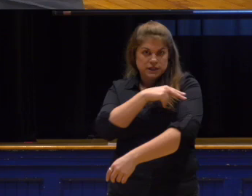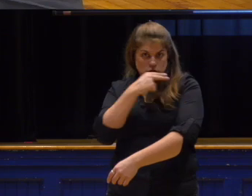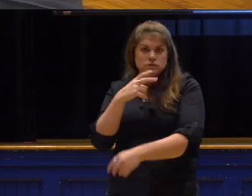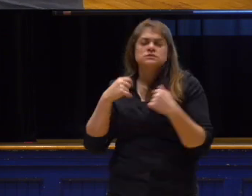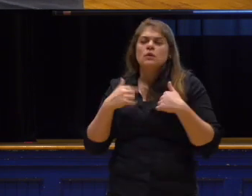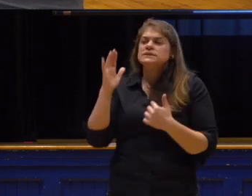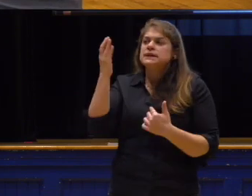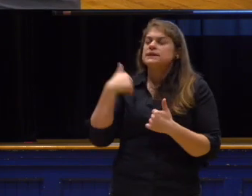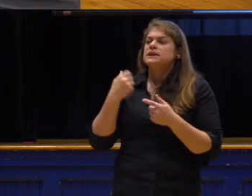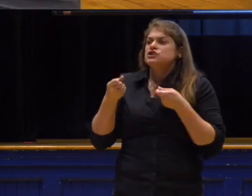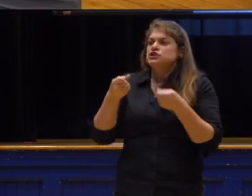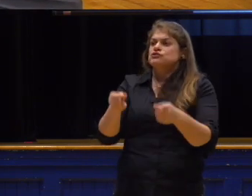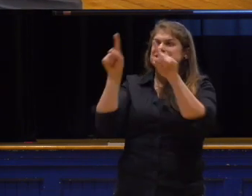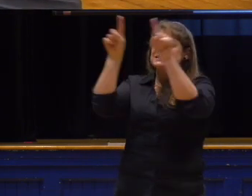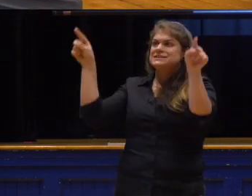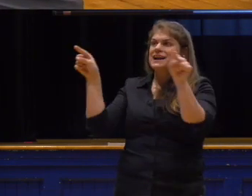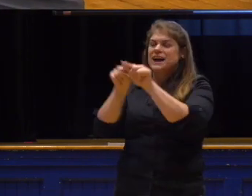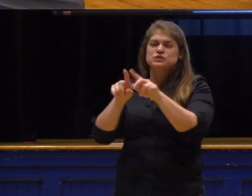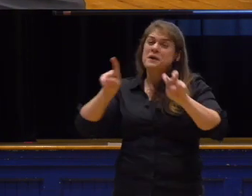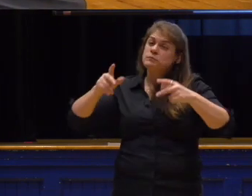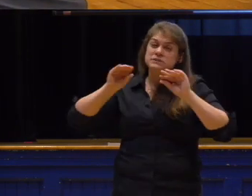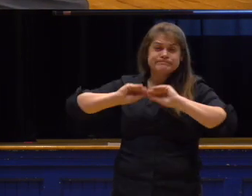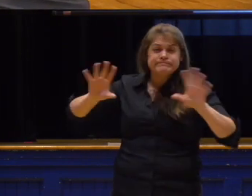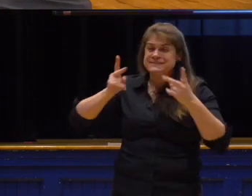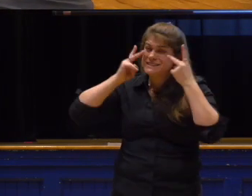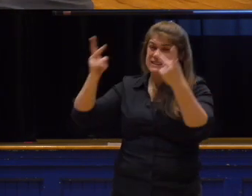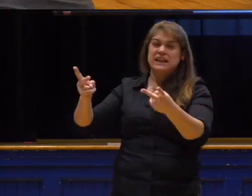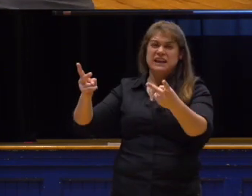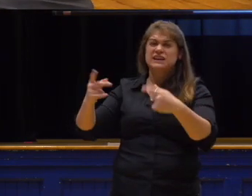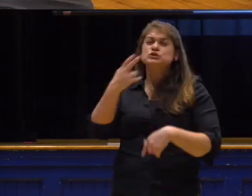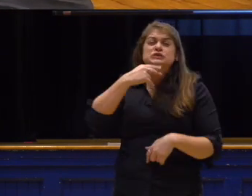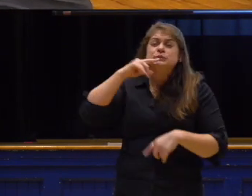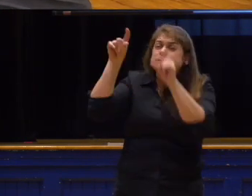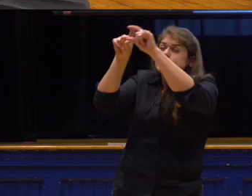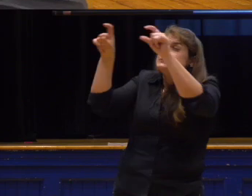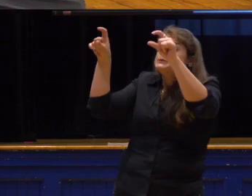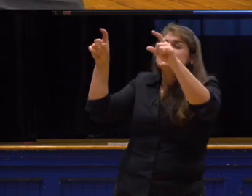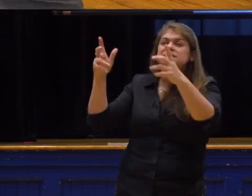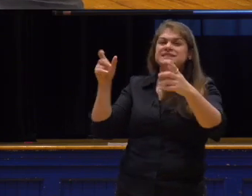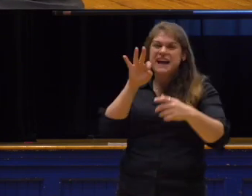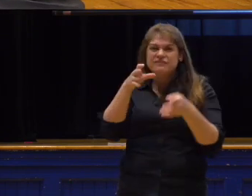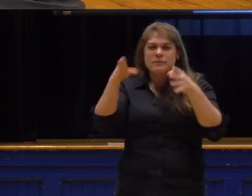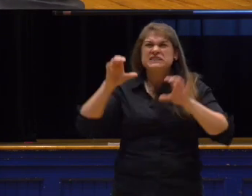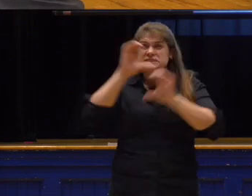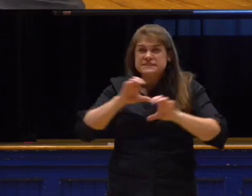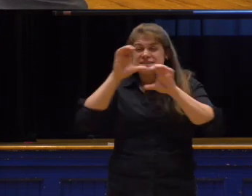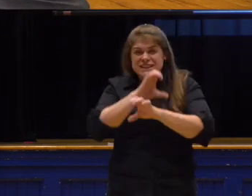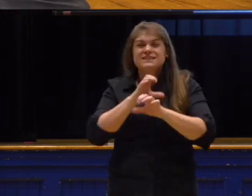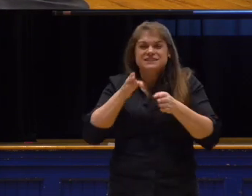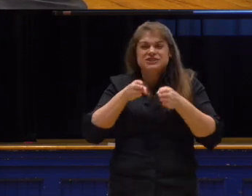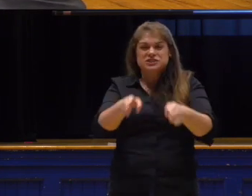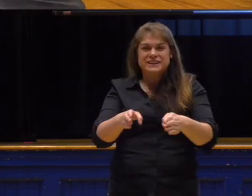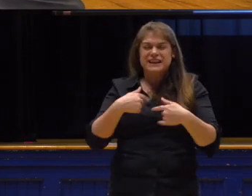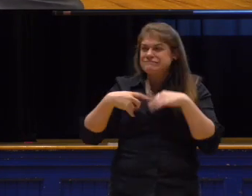the street signs you need to see them. Just a little one over on the side, if somebody's looking for their street,